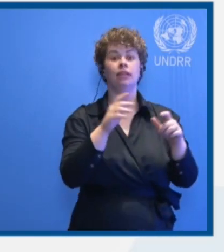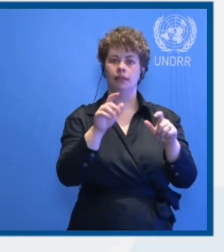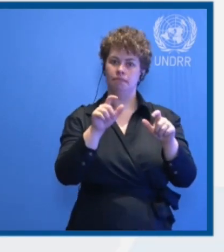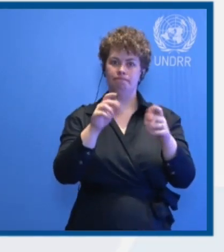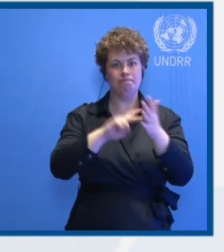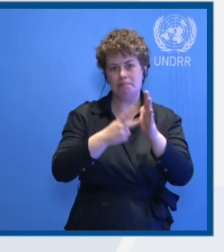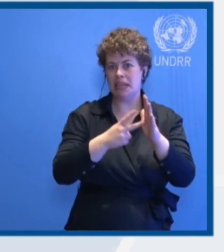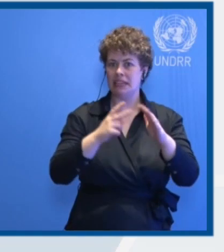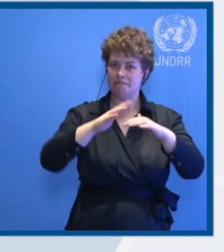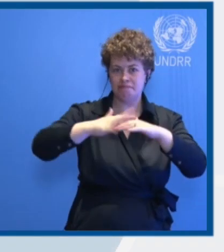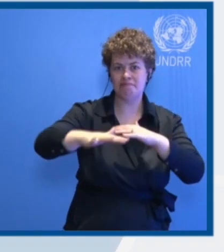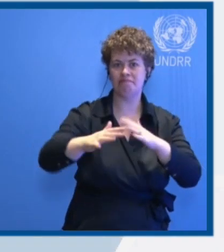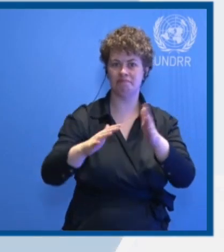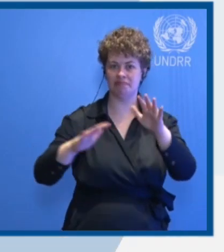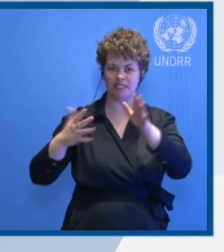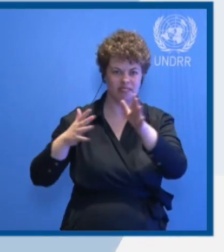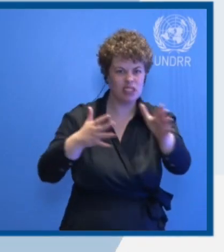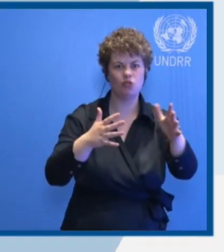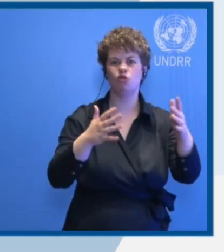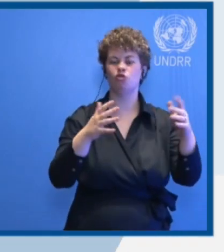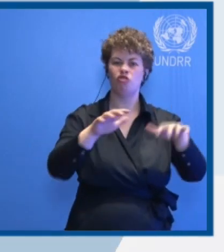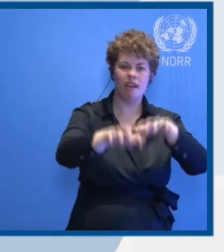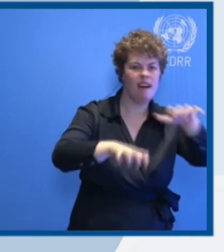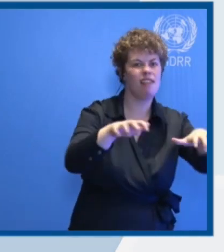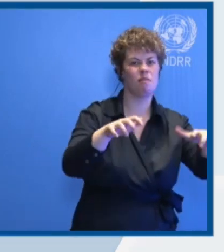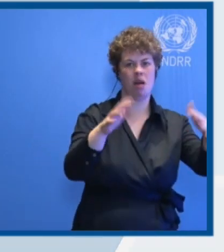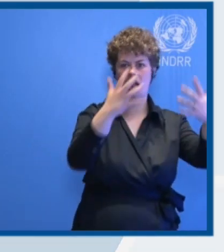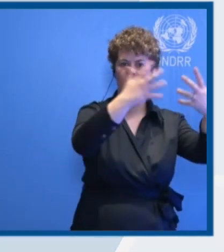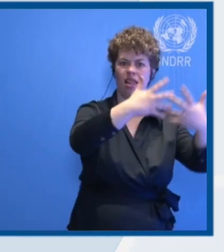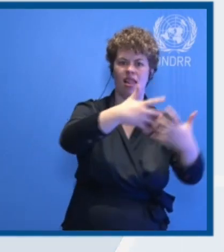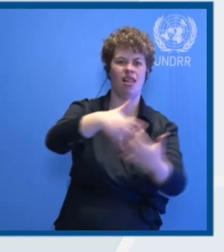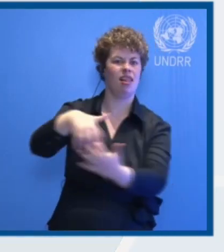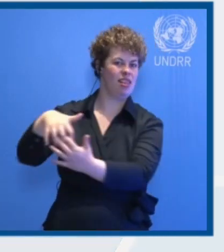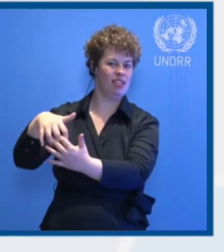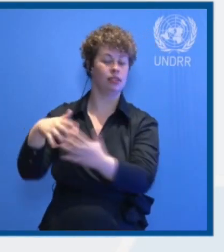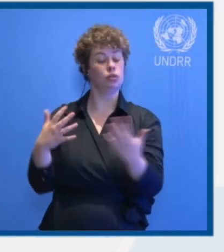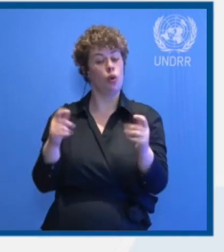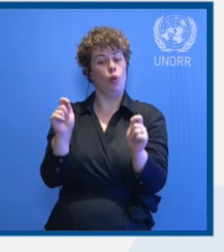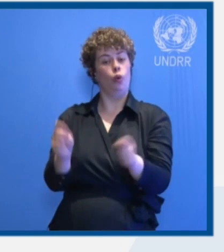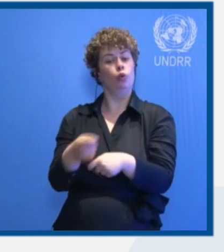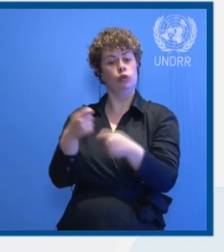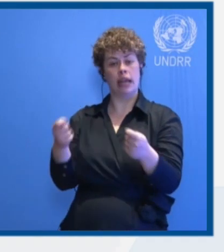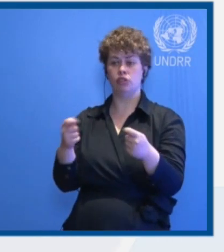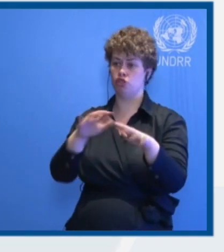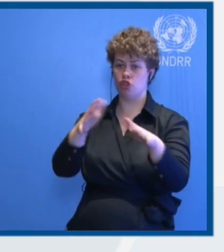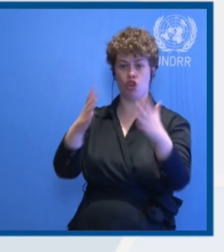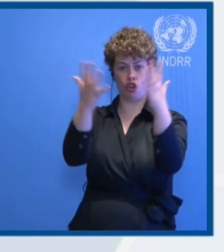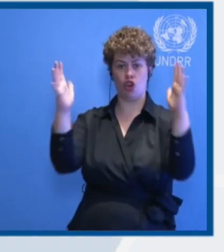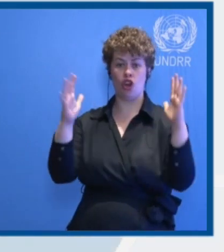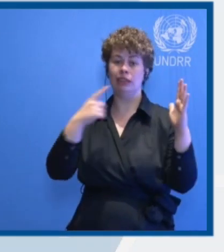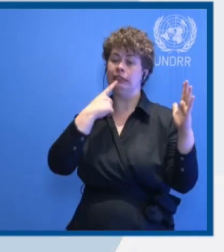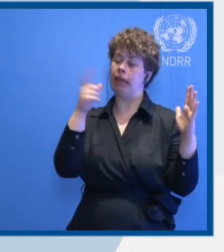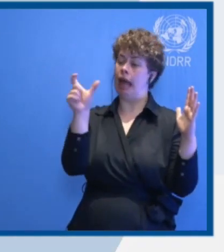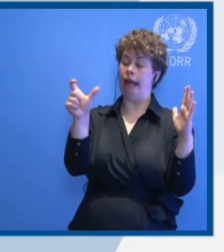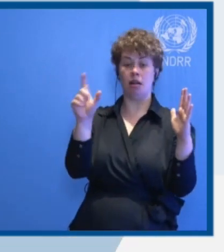and ecosystem health. So while we use nature-based solutions, it actually has very clear parameters.